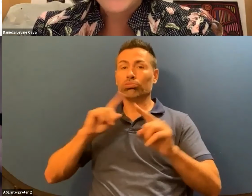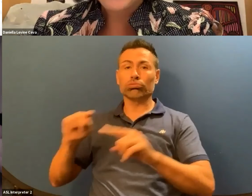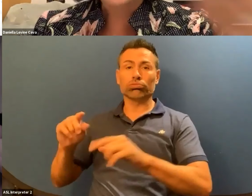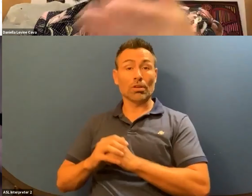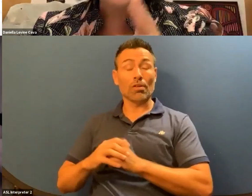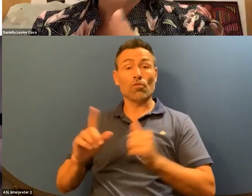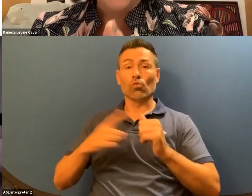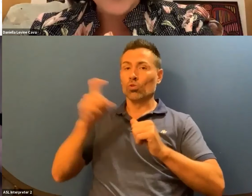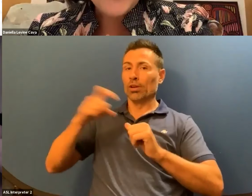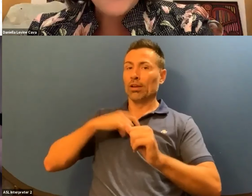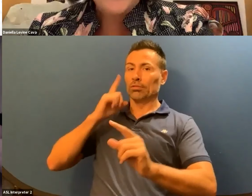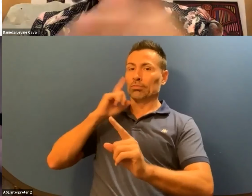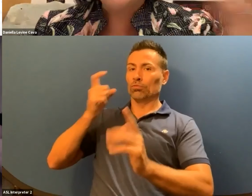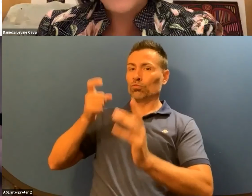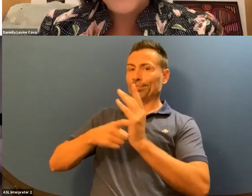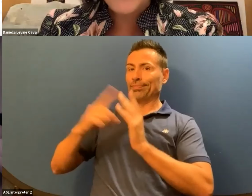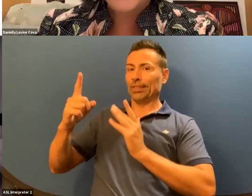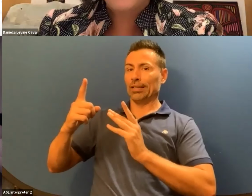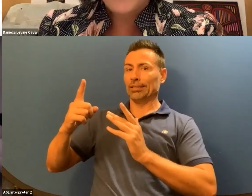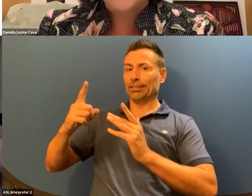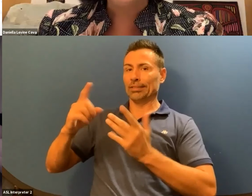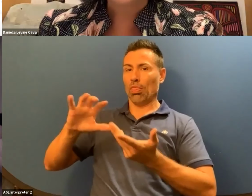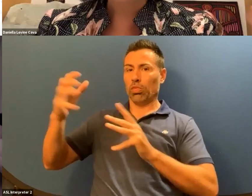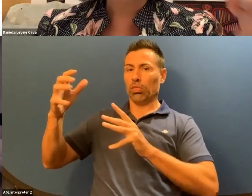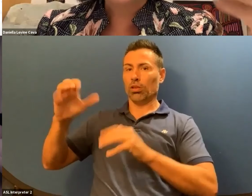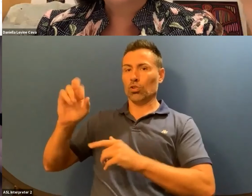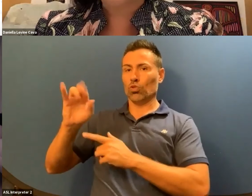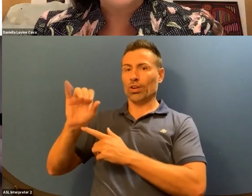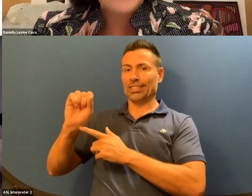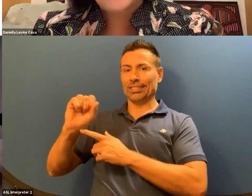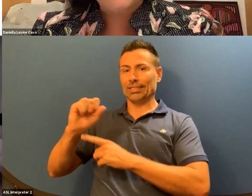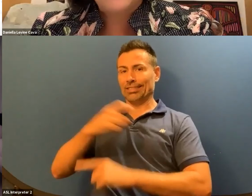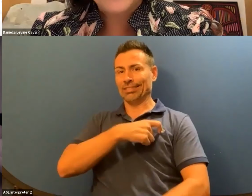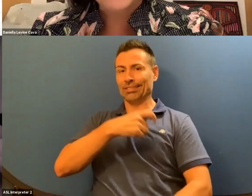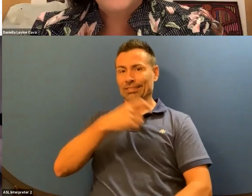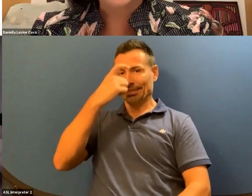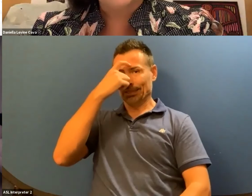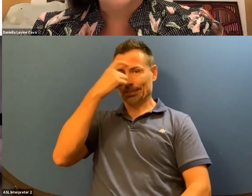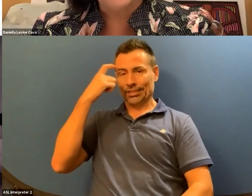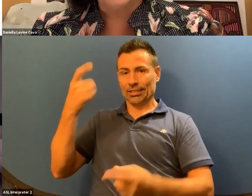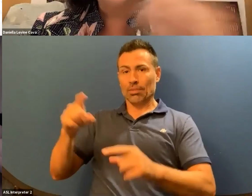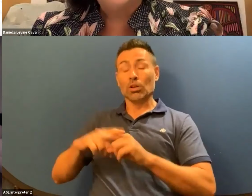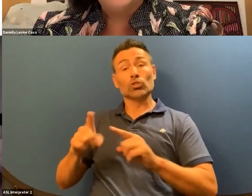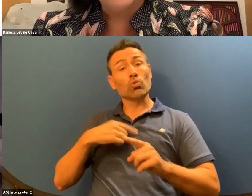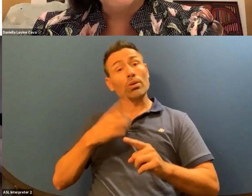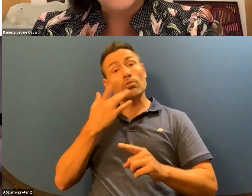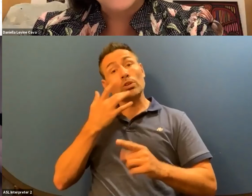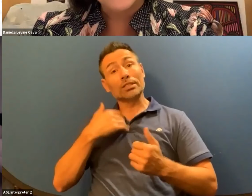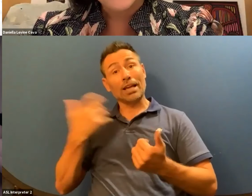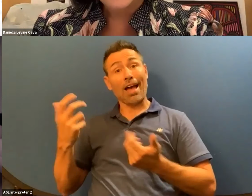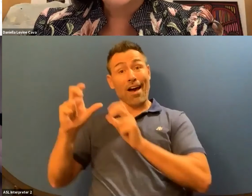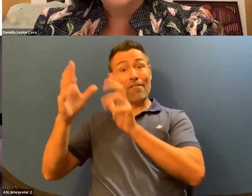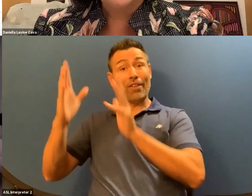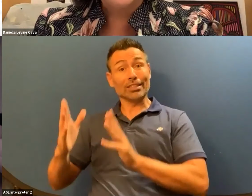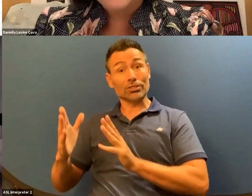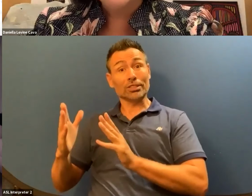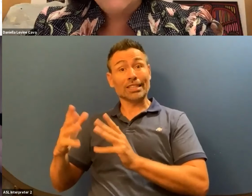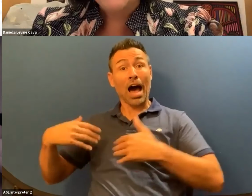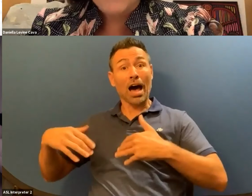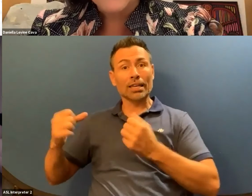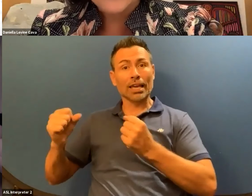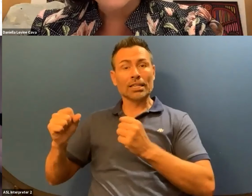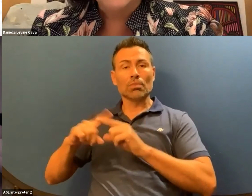is. And we are fortunate to have the investors that we have, but we can't have it at the expense of our local residents. So we do